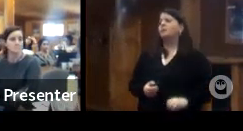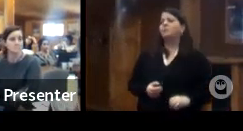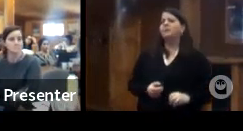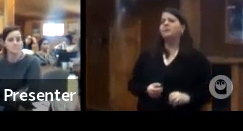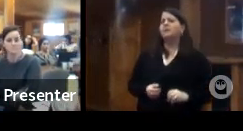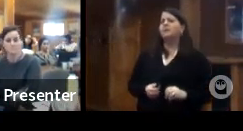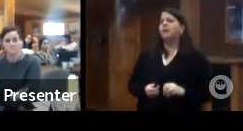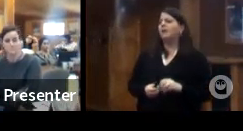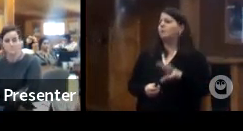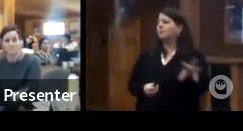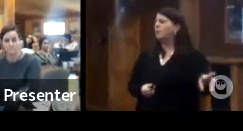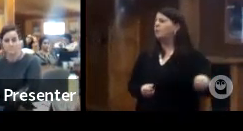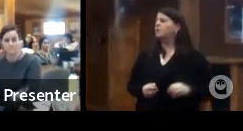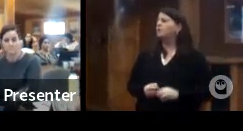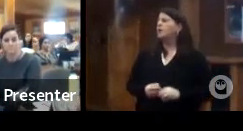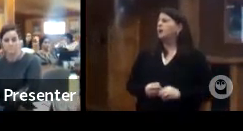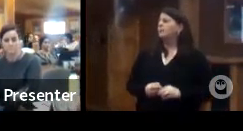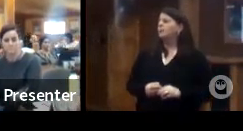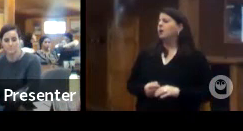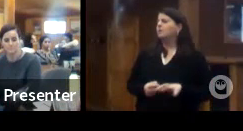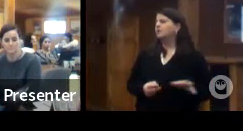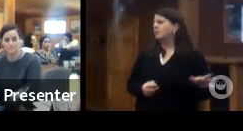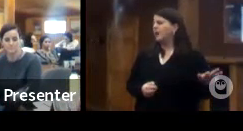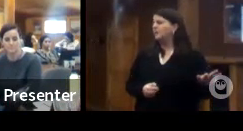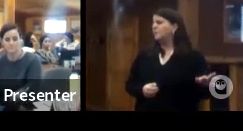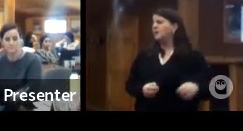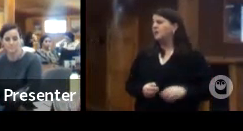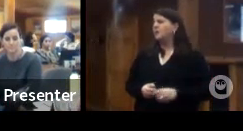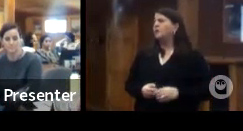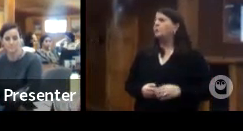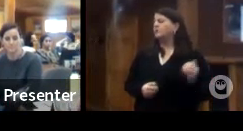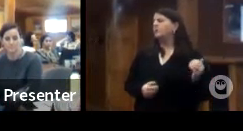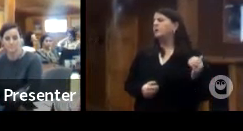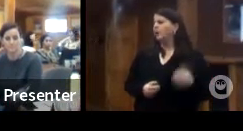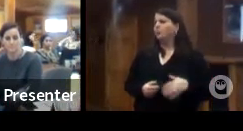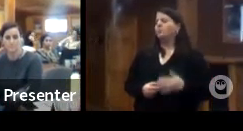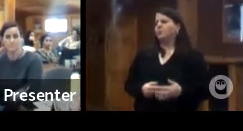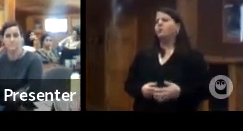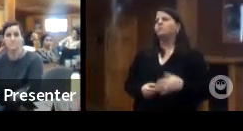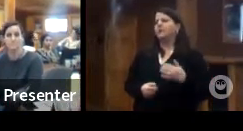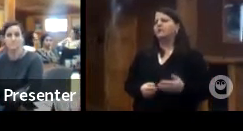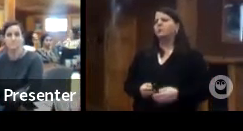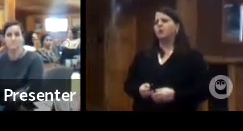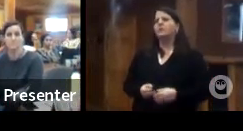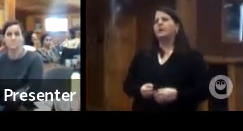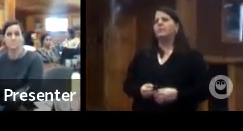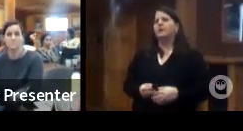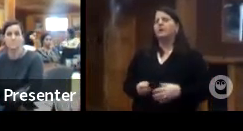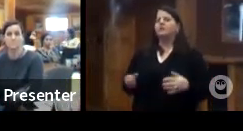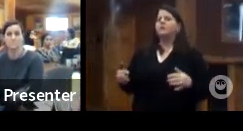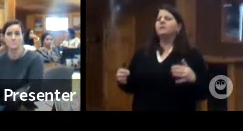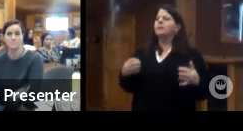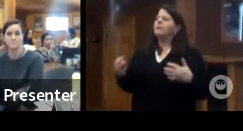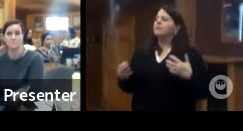on helping the people. It's not on being published. You're not pursuing academia. You're pursuing helping people, being that support to